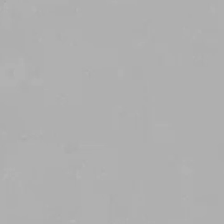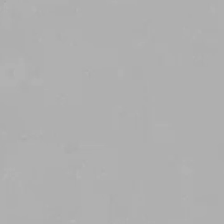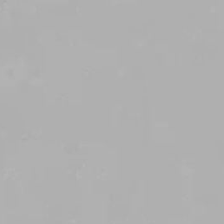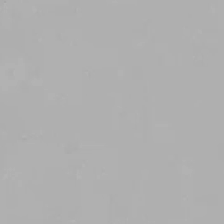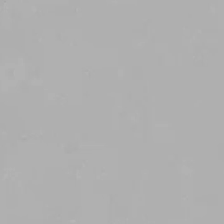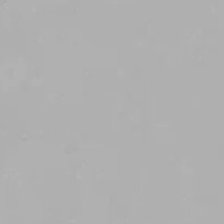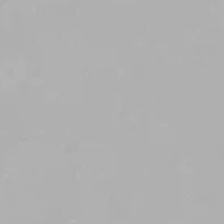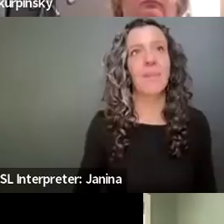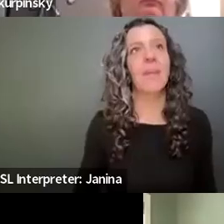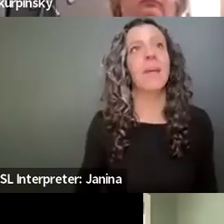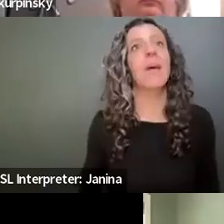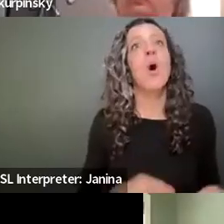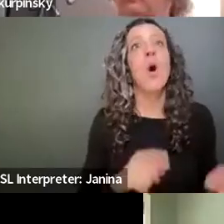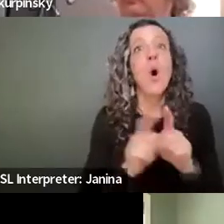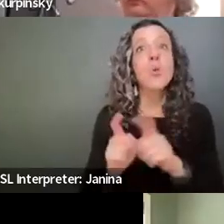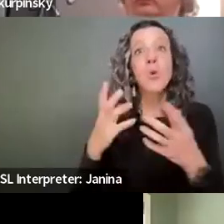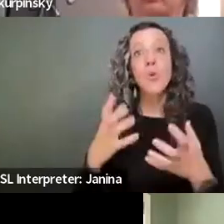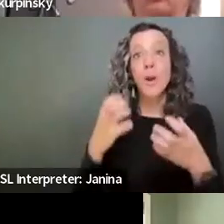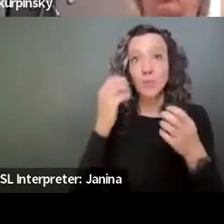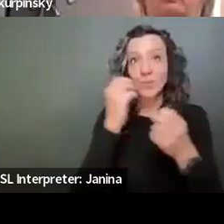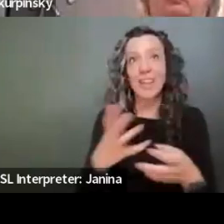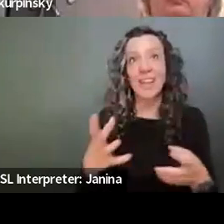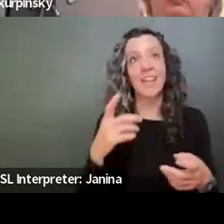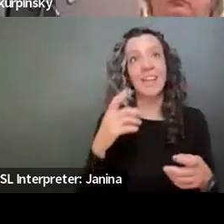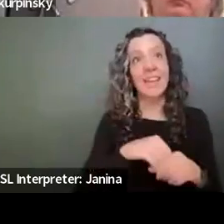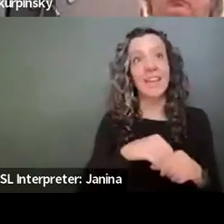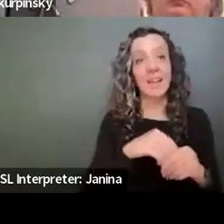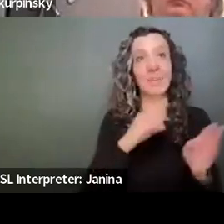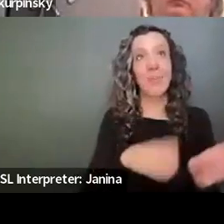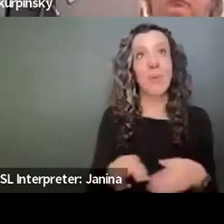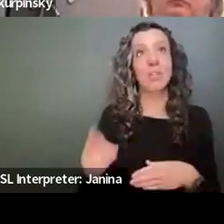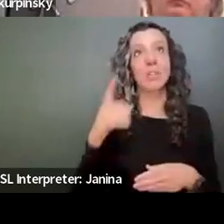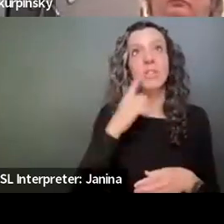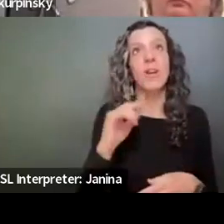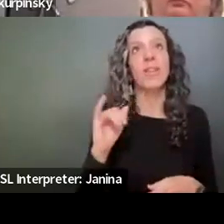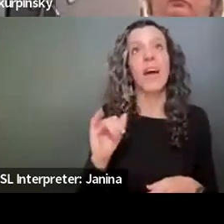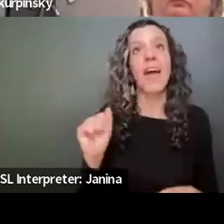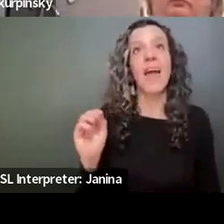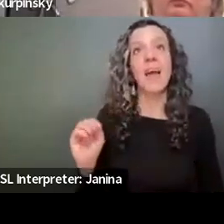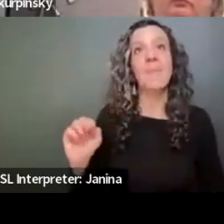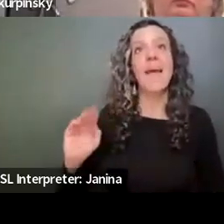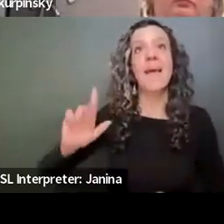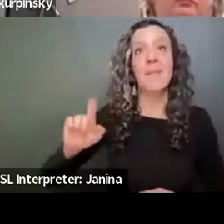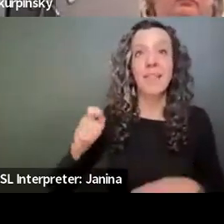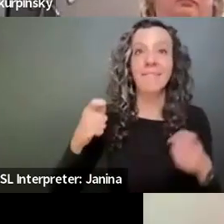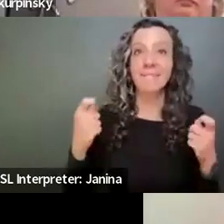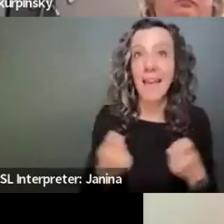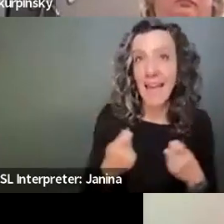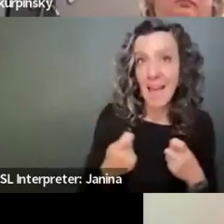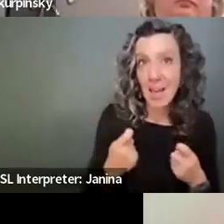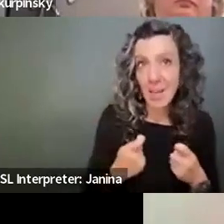And then we also want to share in preparation of the I Am Able Fair. Let me just